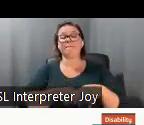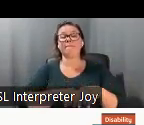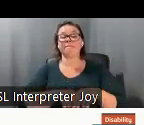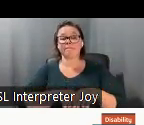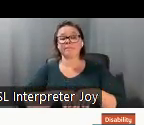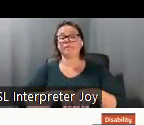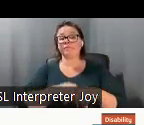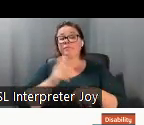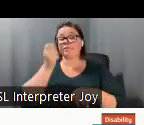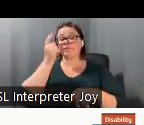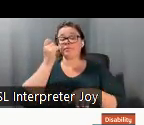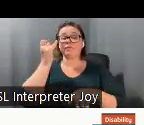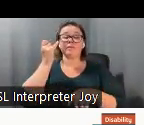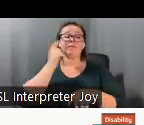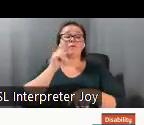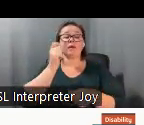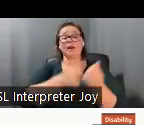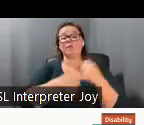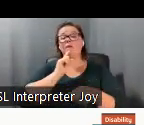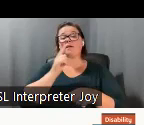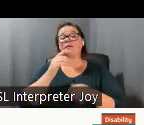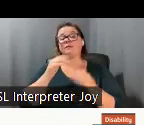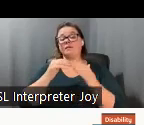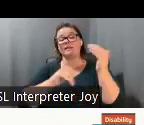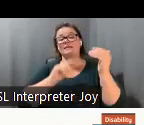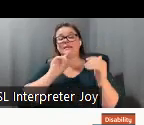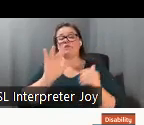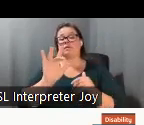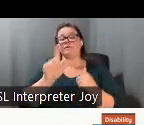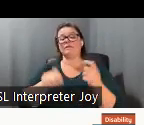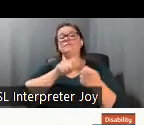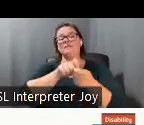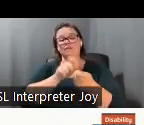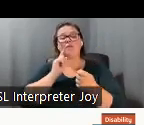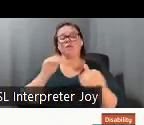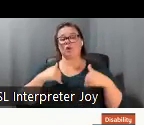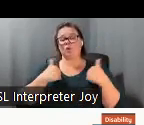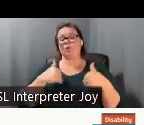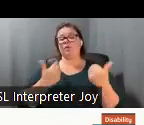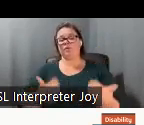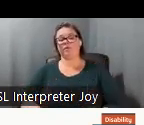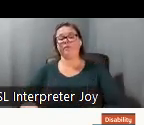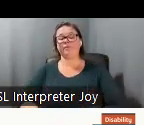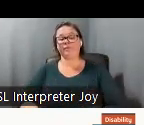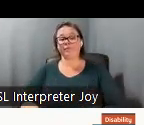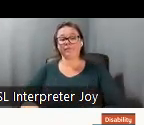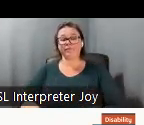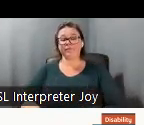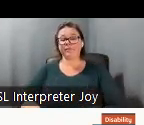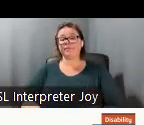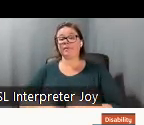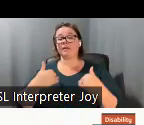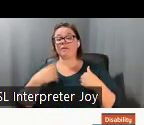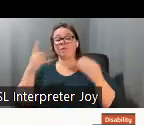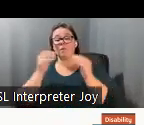please note, this is for anybody under the age of 25, so it is specific to youth. There's one more